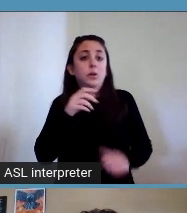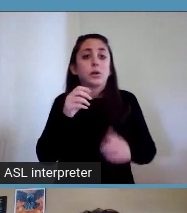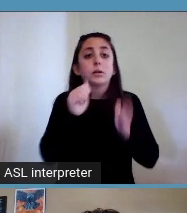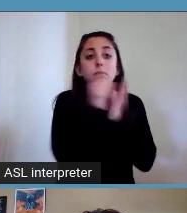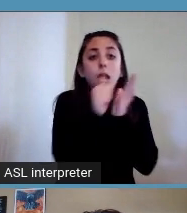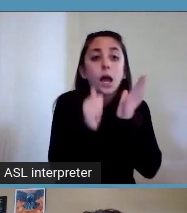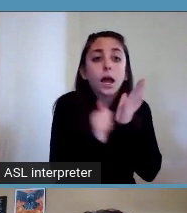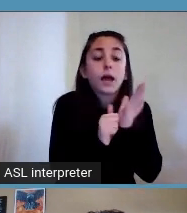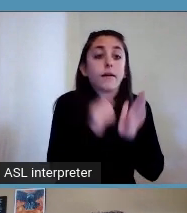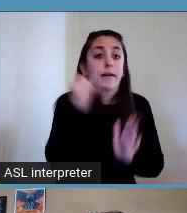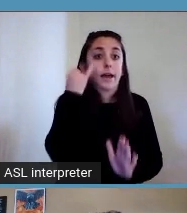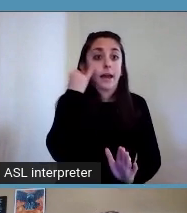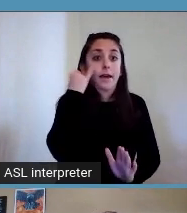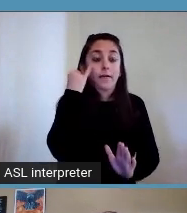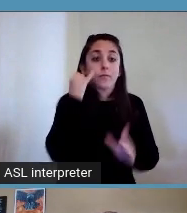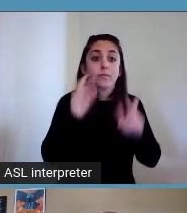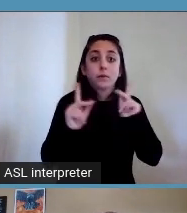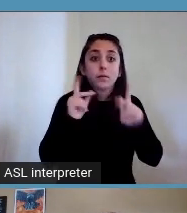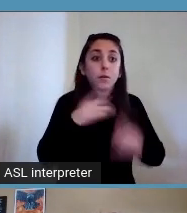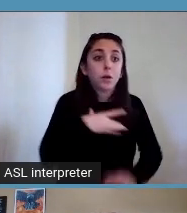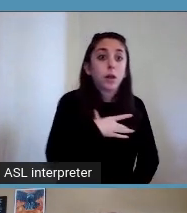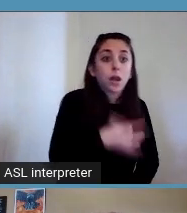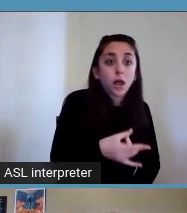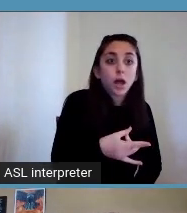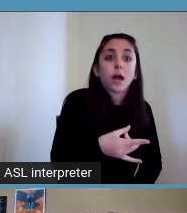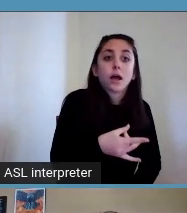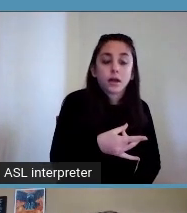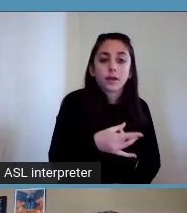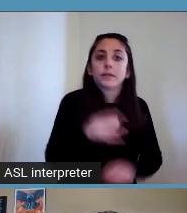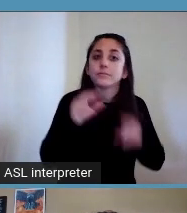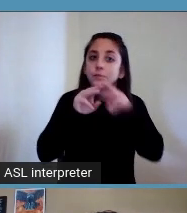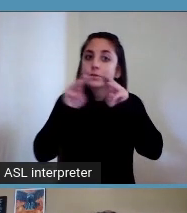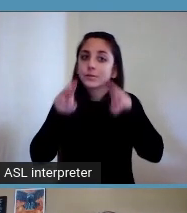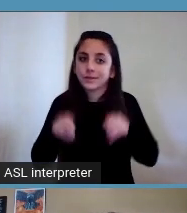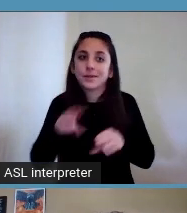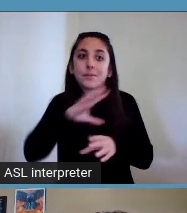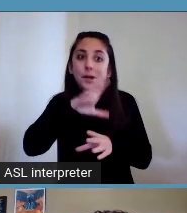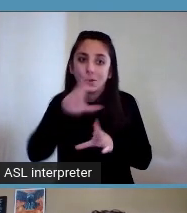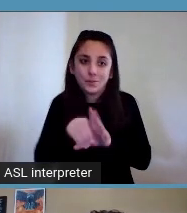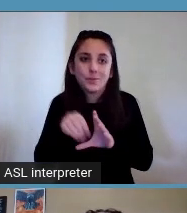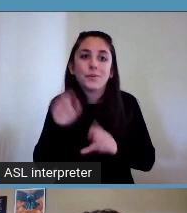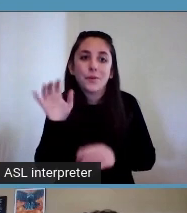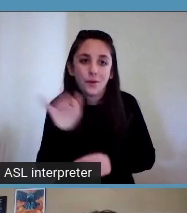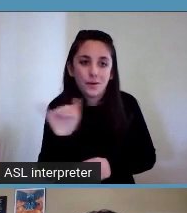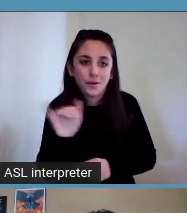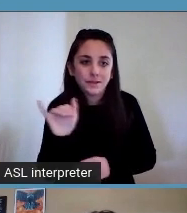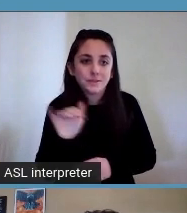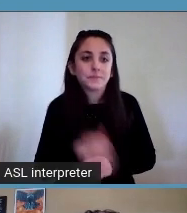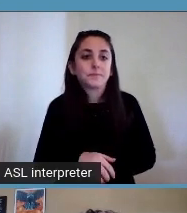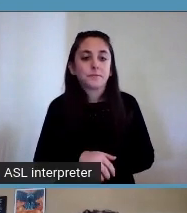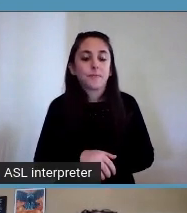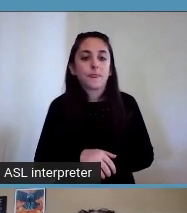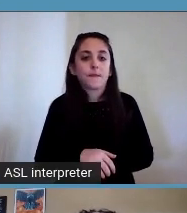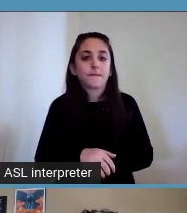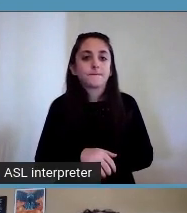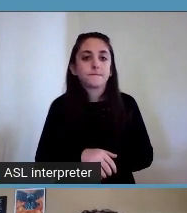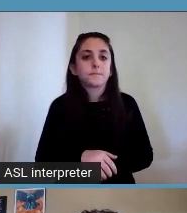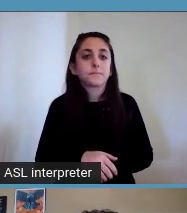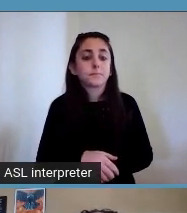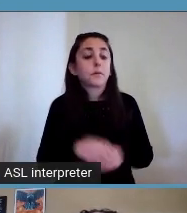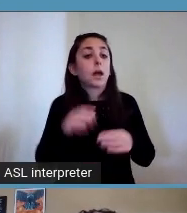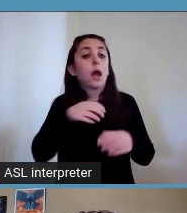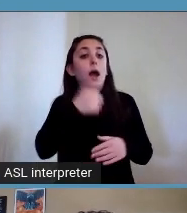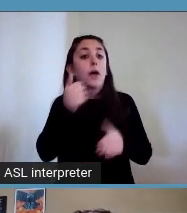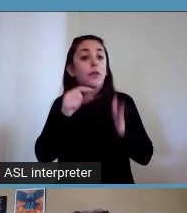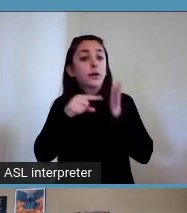well, then I'll cross post it to the museum's social media, too. So here is another example of a